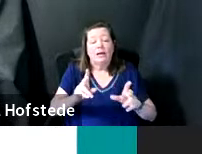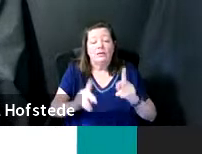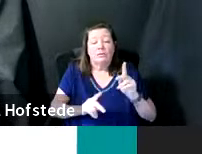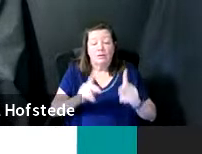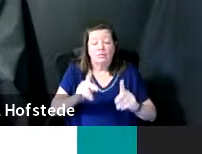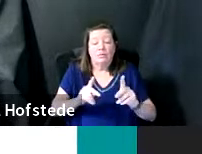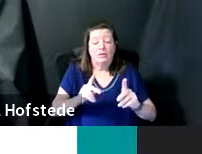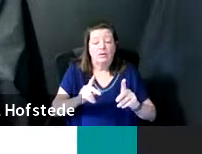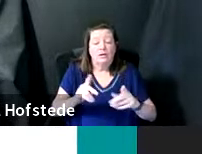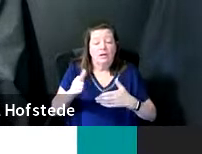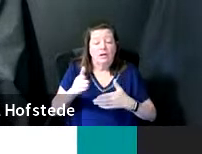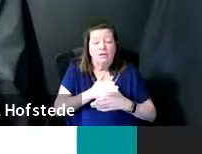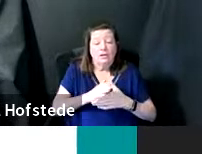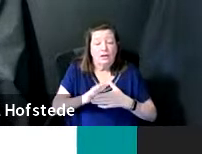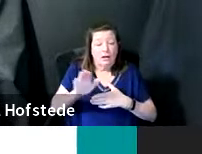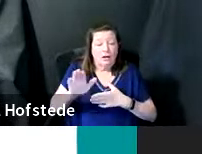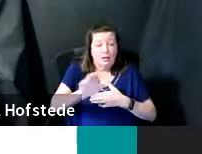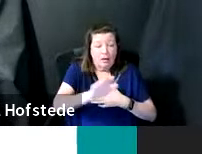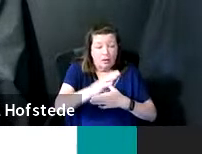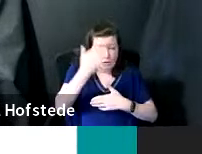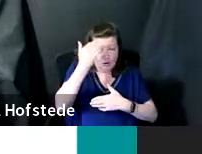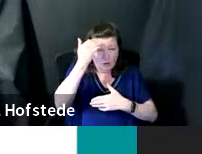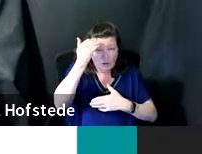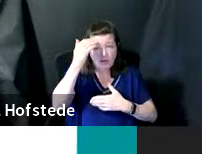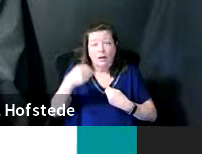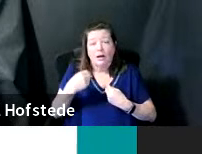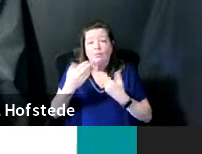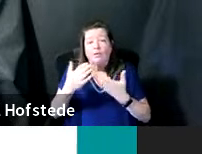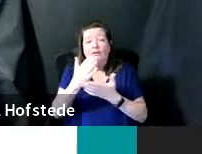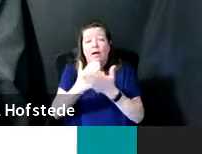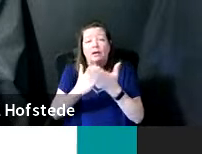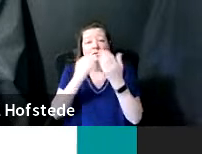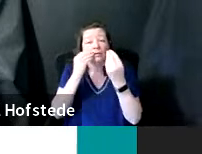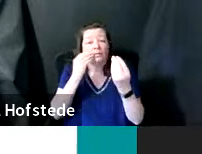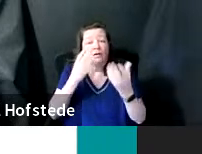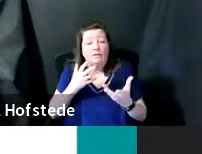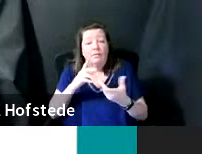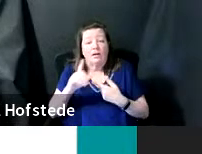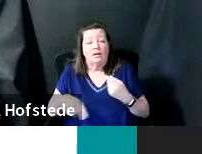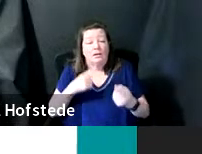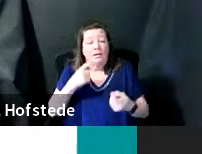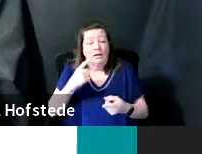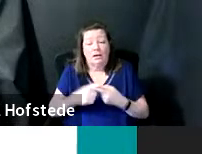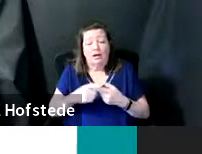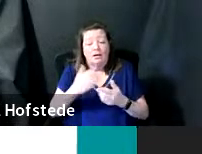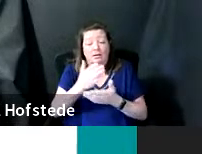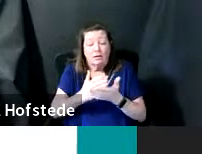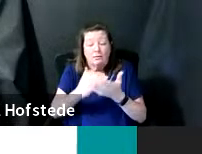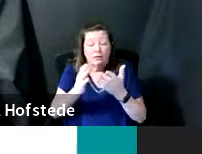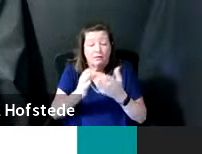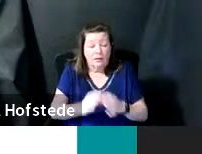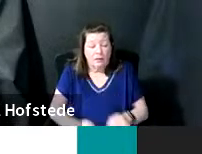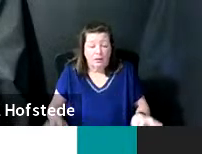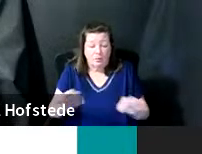to, you know, share their knowledge and provide some information about some of the important places around our